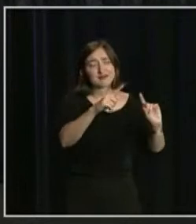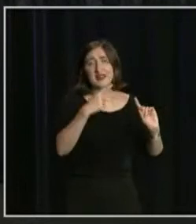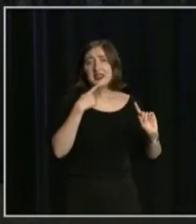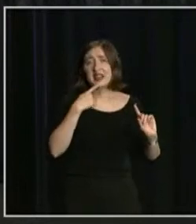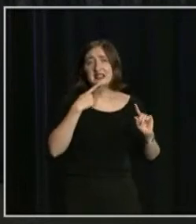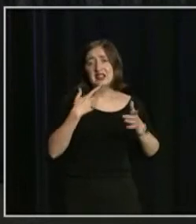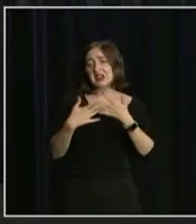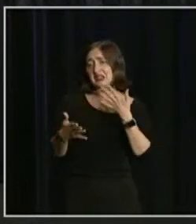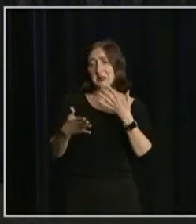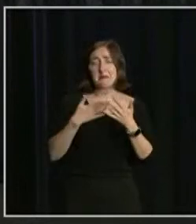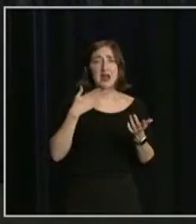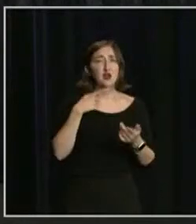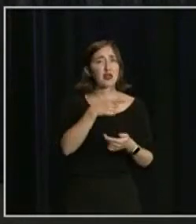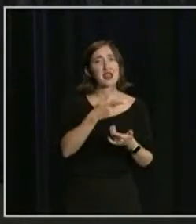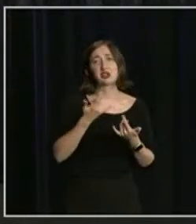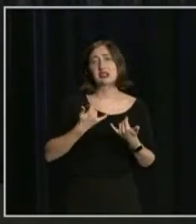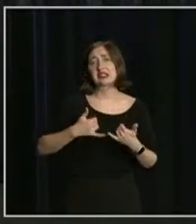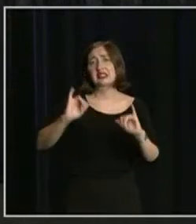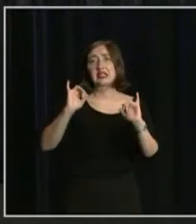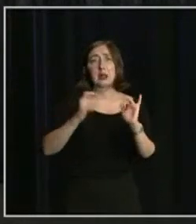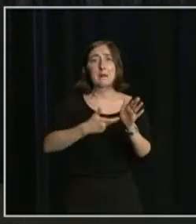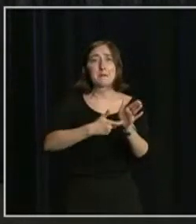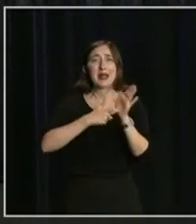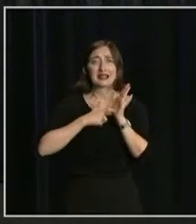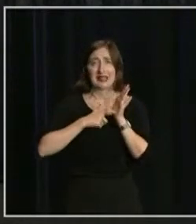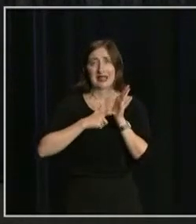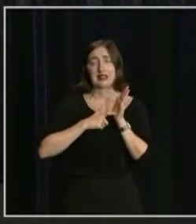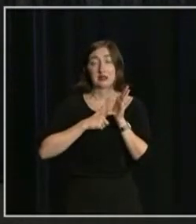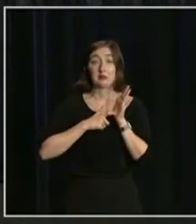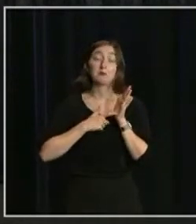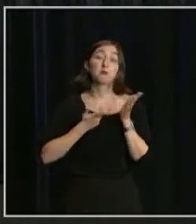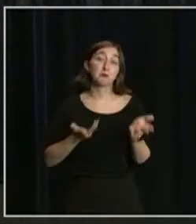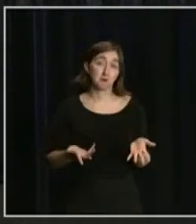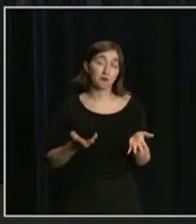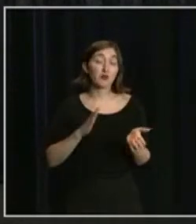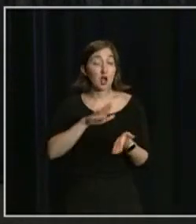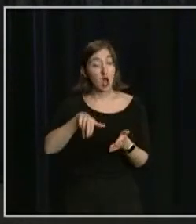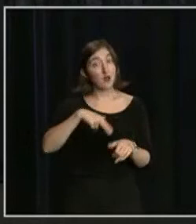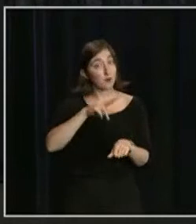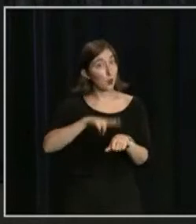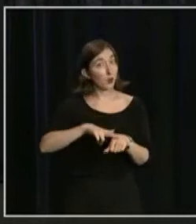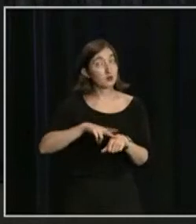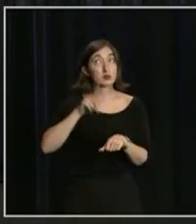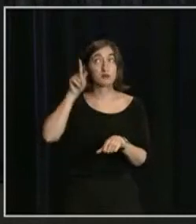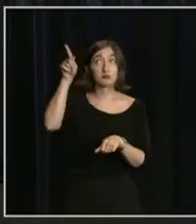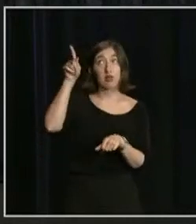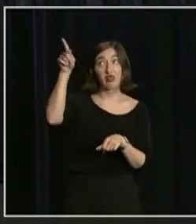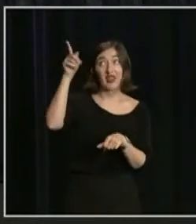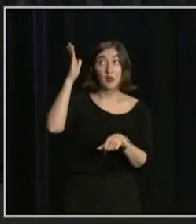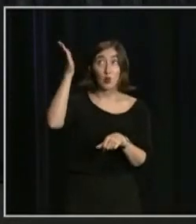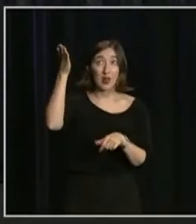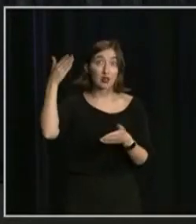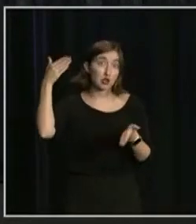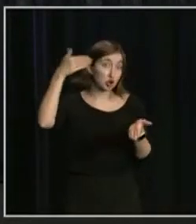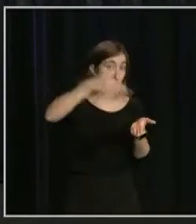anyway, with it, whatever the governor said. Of course, they'll be sued too, I guess. Here